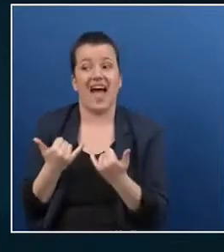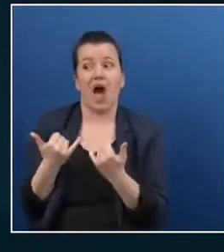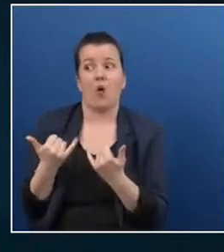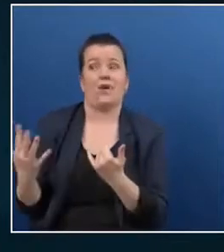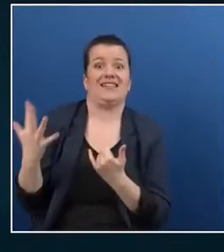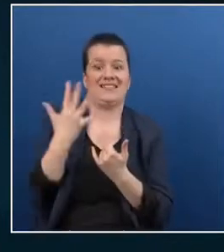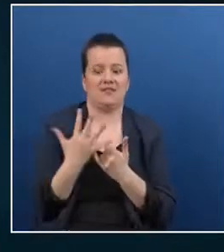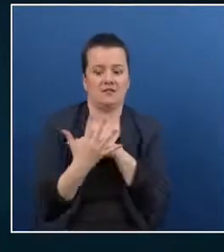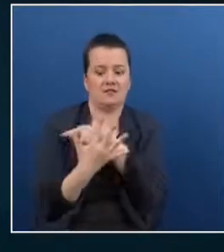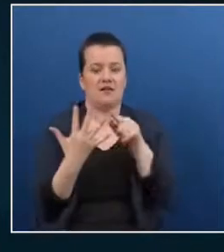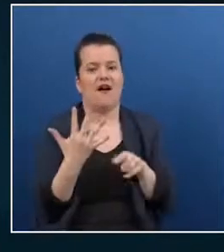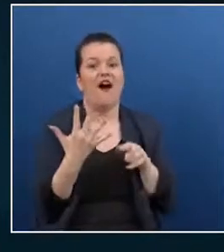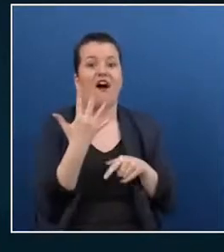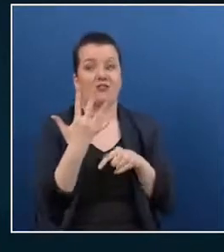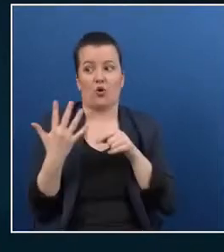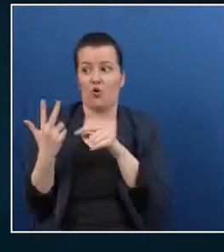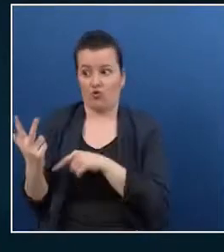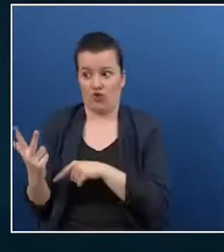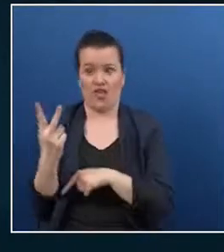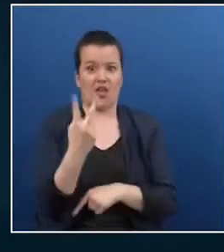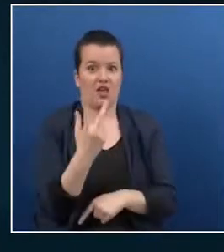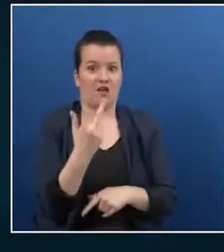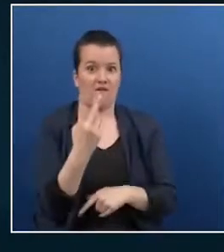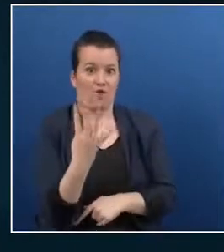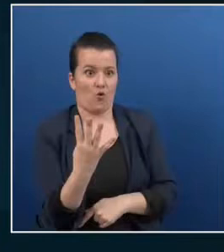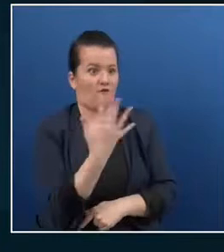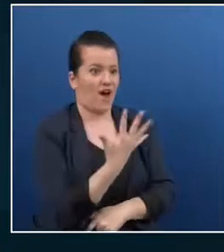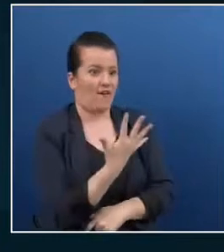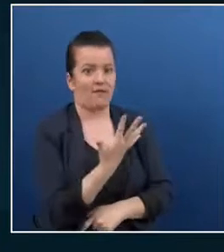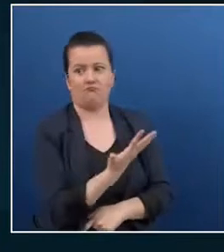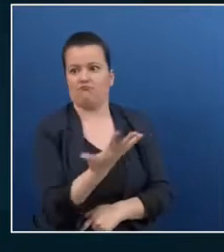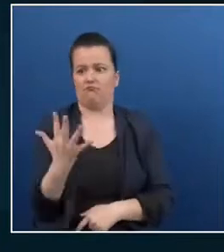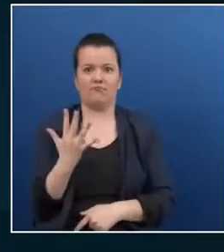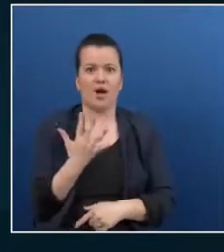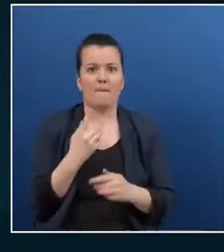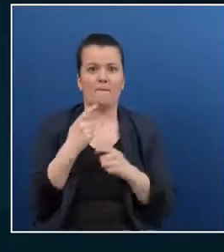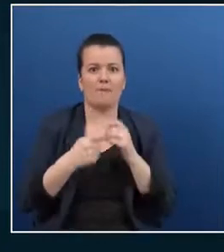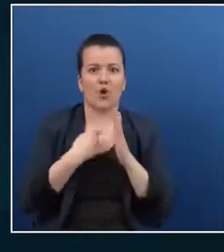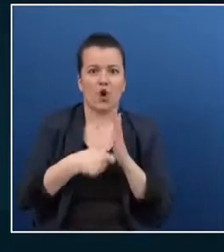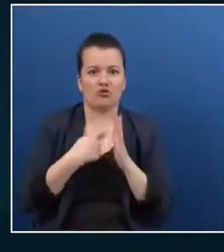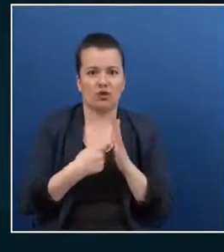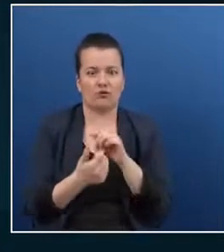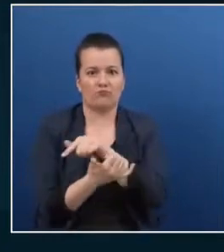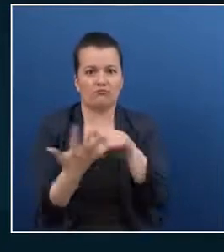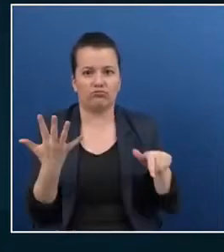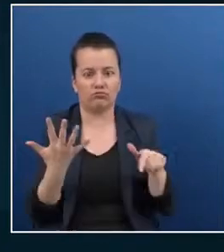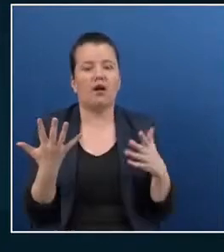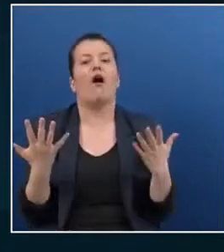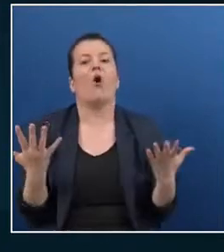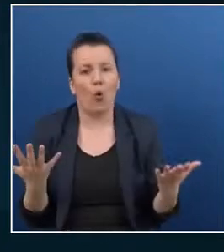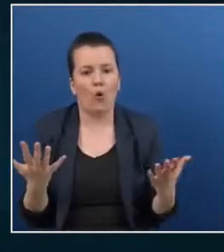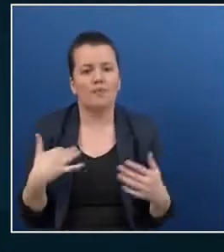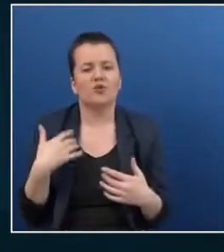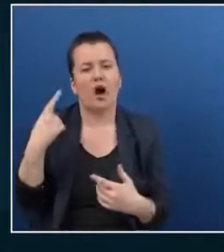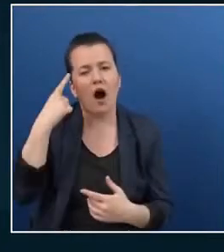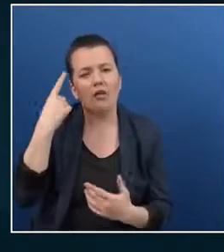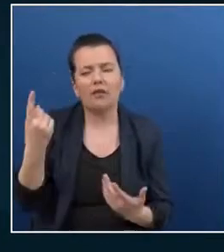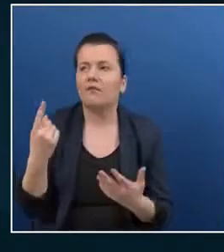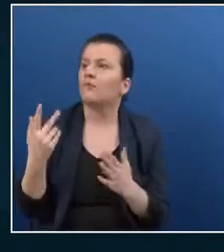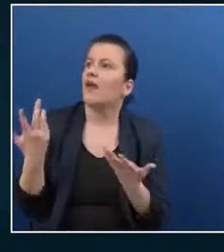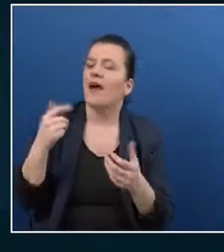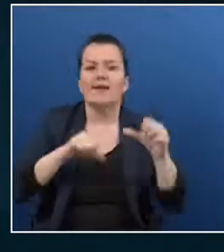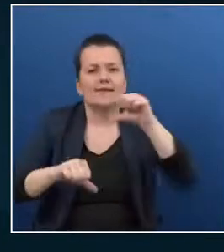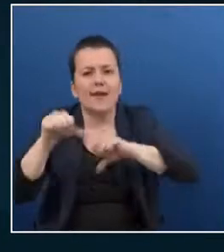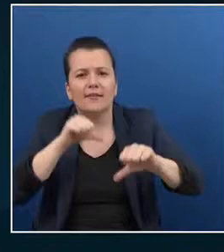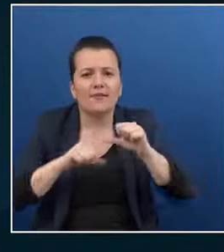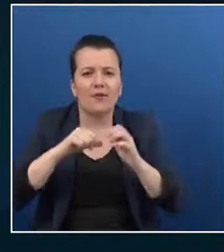taking notes about how do scientific projects stall? Why do they stall? What are their roadblocks?